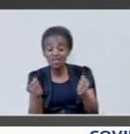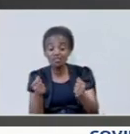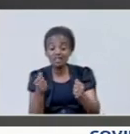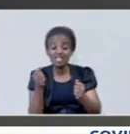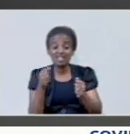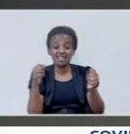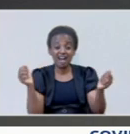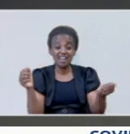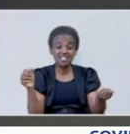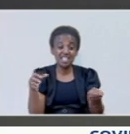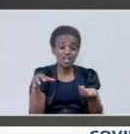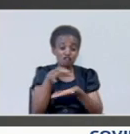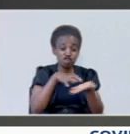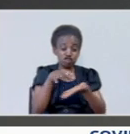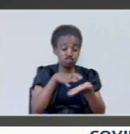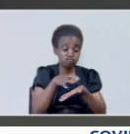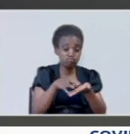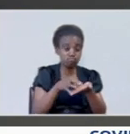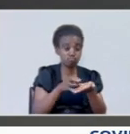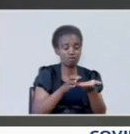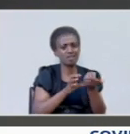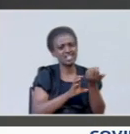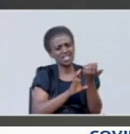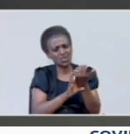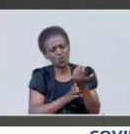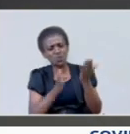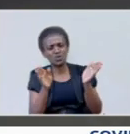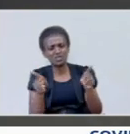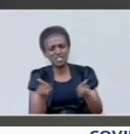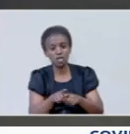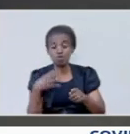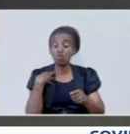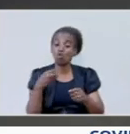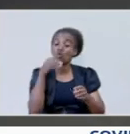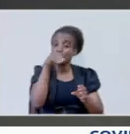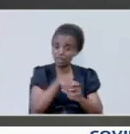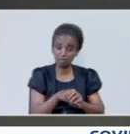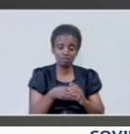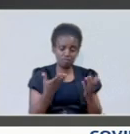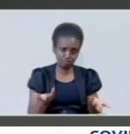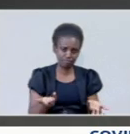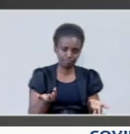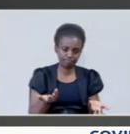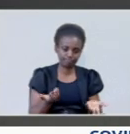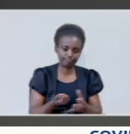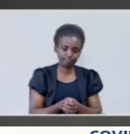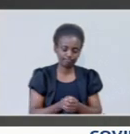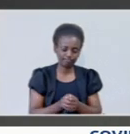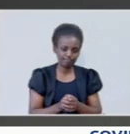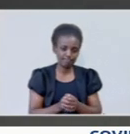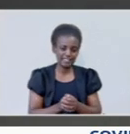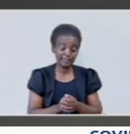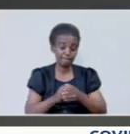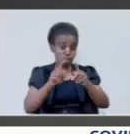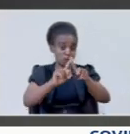continue fighting this pandemic and recognize just how serious it is in light of how it has negatively affected our way of life as Rwandans. The fact that it